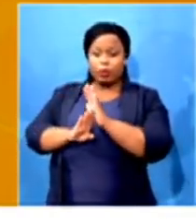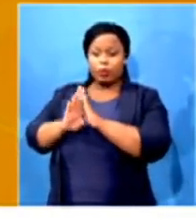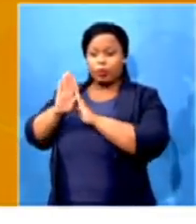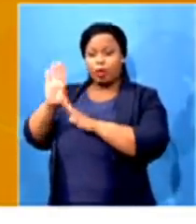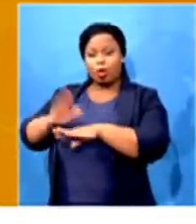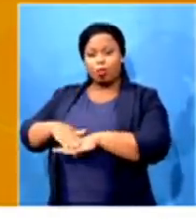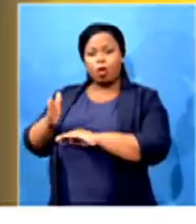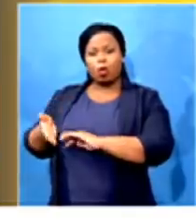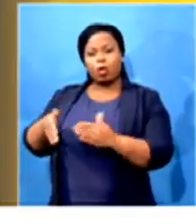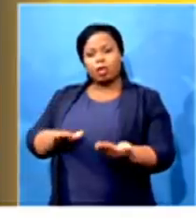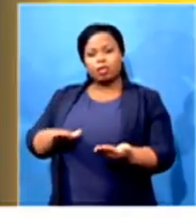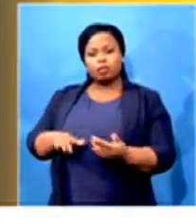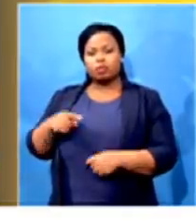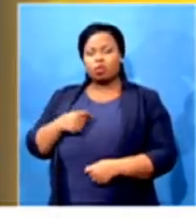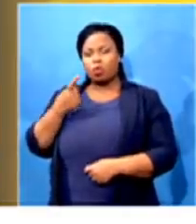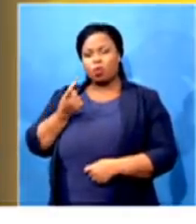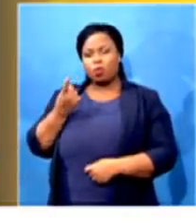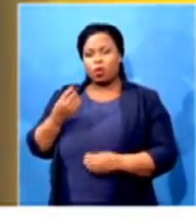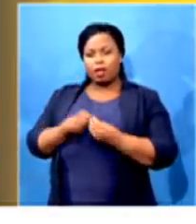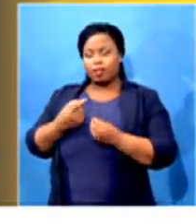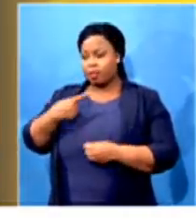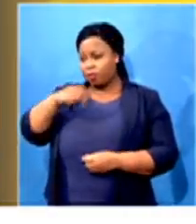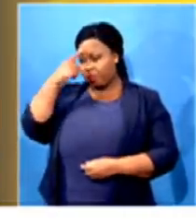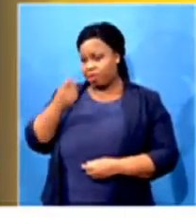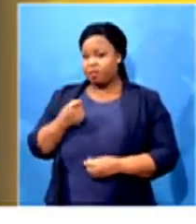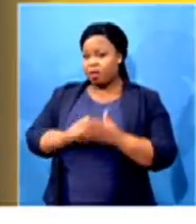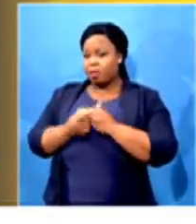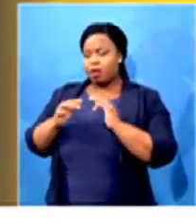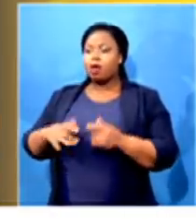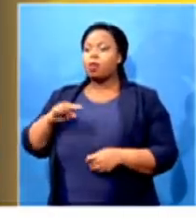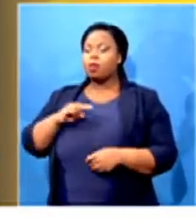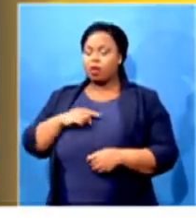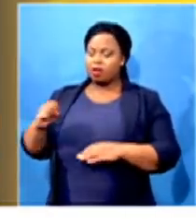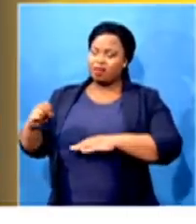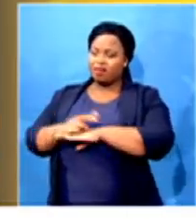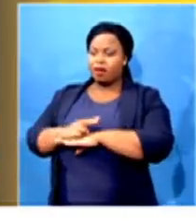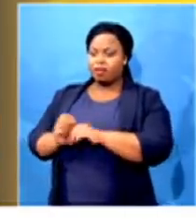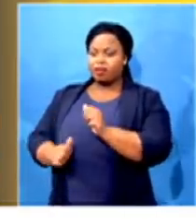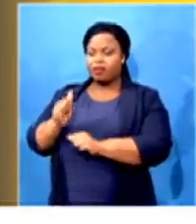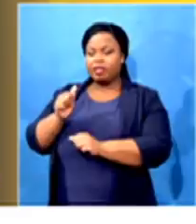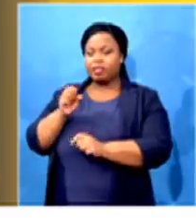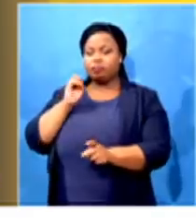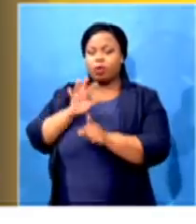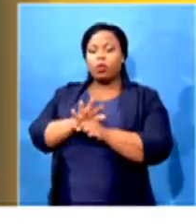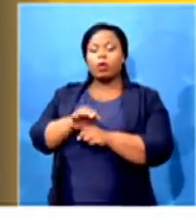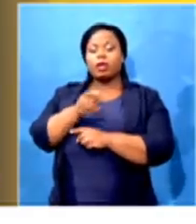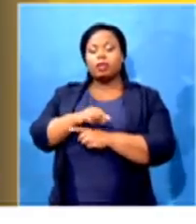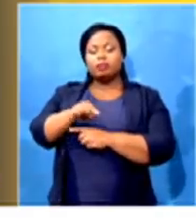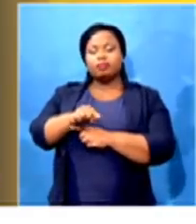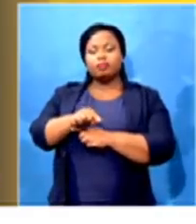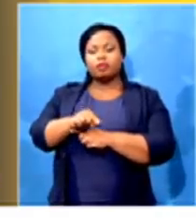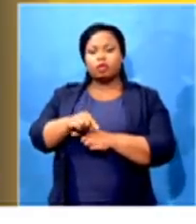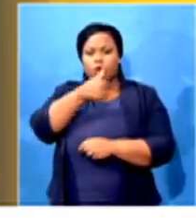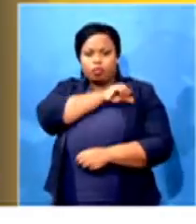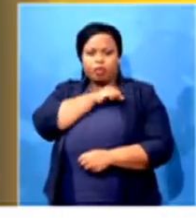only explanation we can give was that the virus firstly hit some of our hospitals. I think you would be